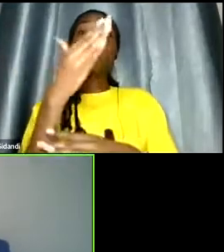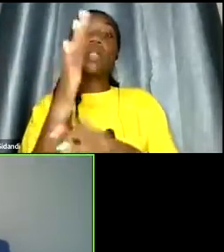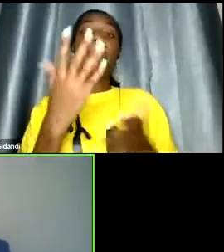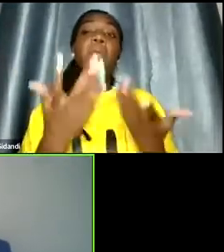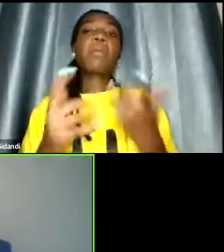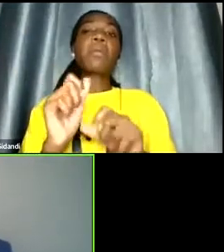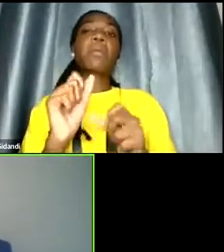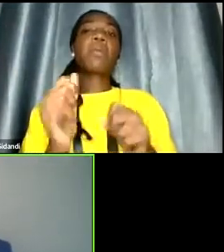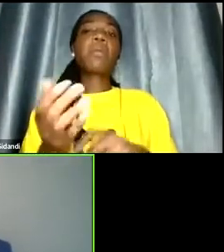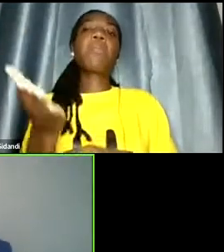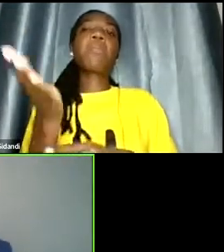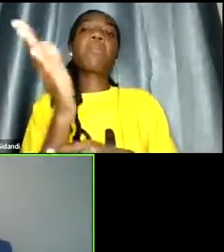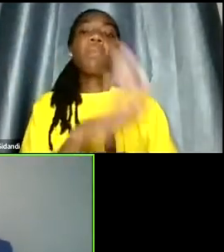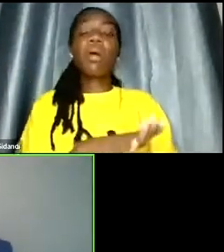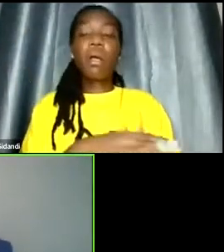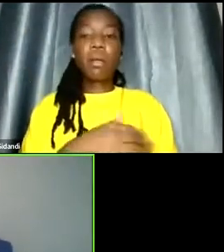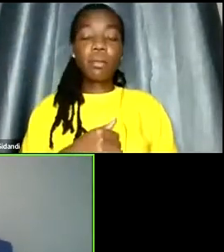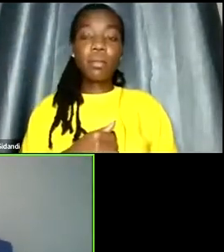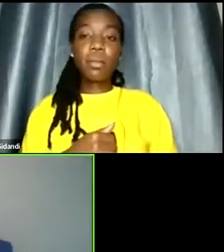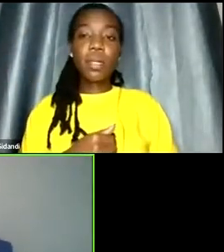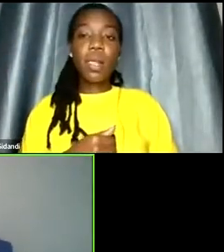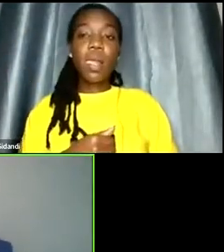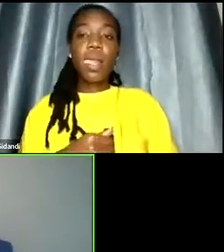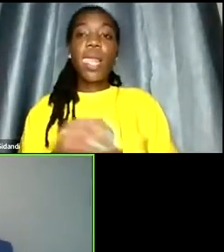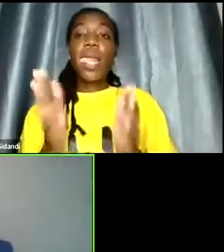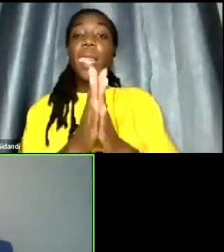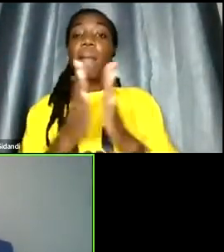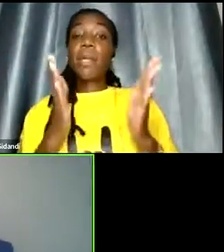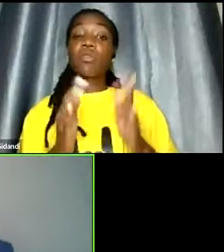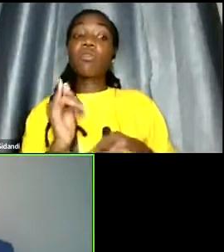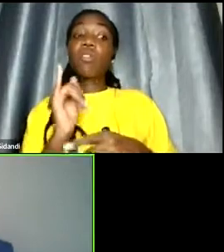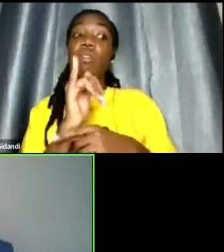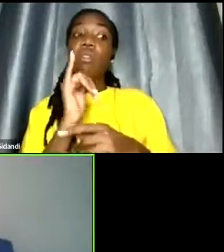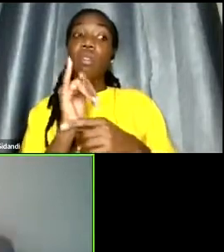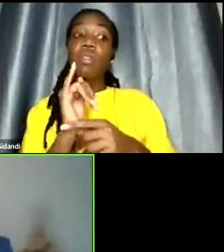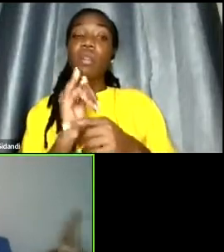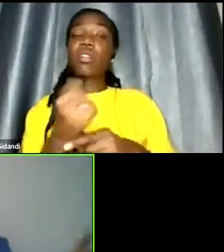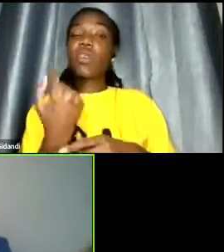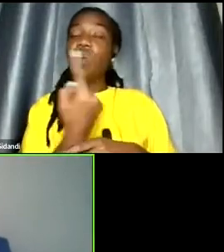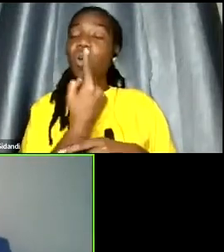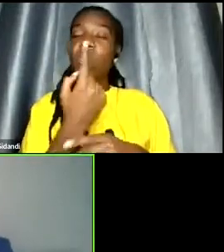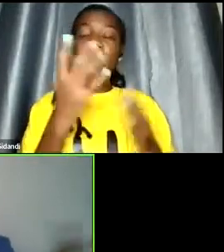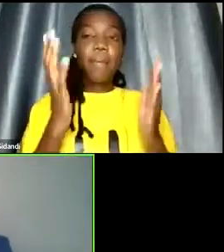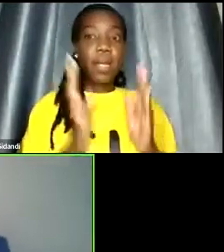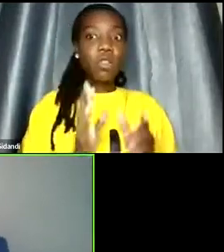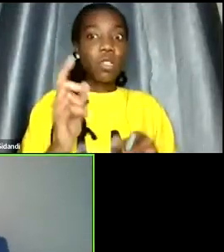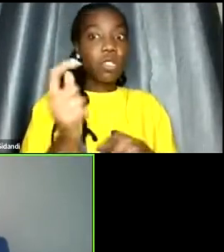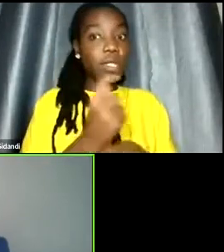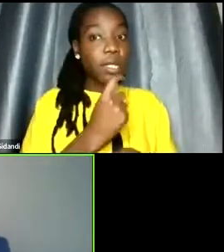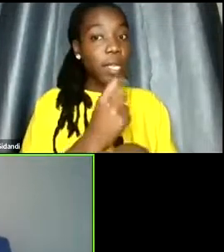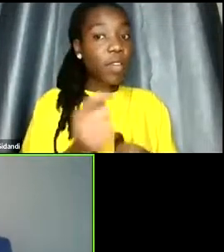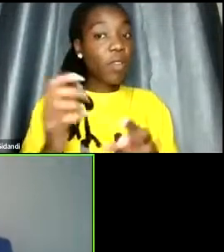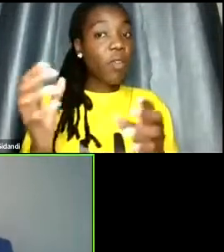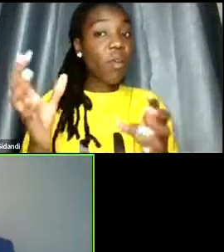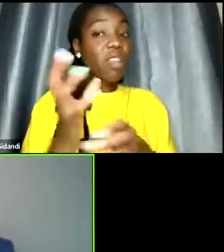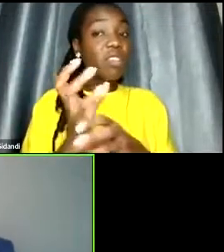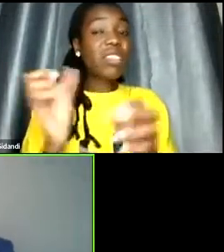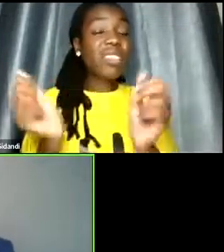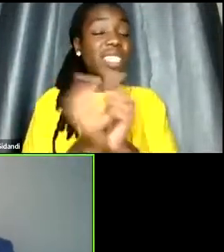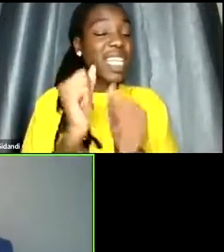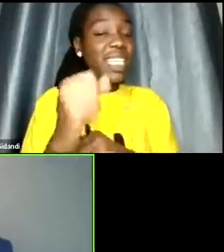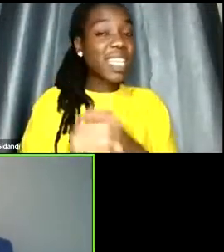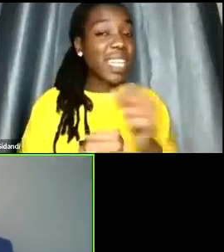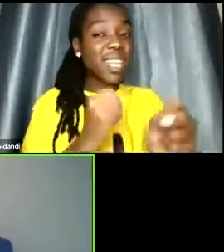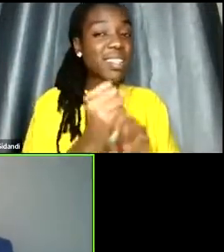that elusive skill in Exco, and this guy or this lady is the only person who was trained by your organization 10 years ago who can fit,